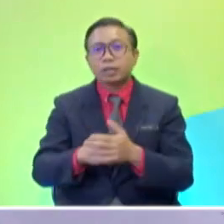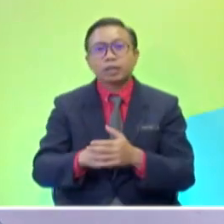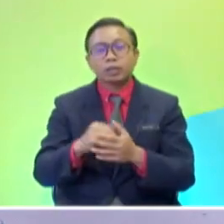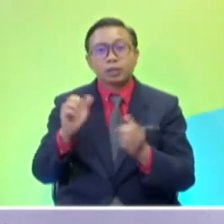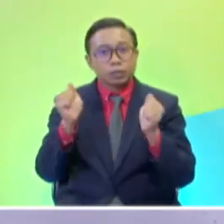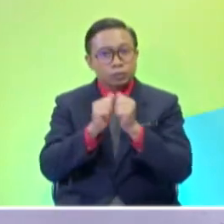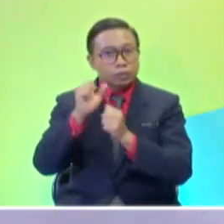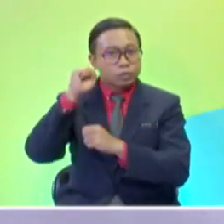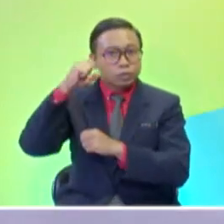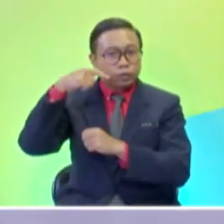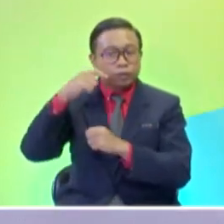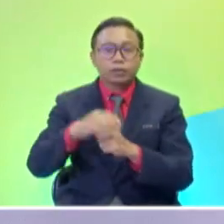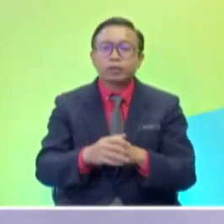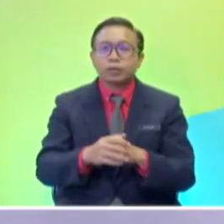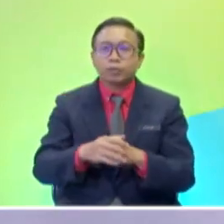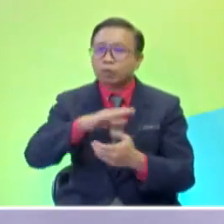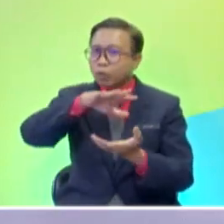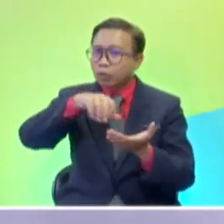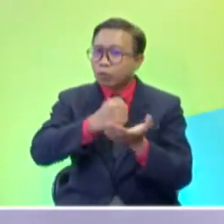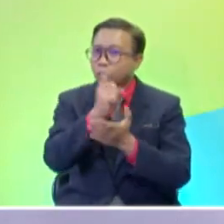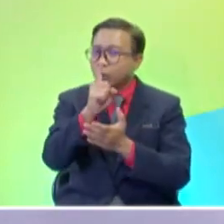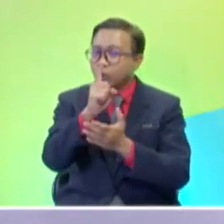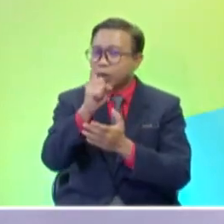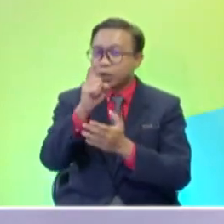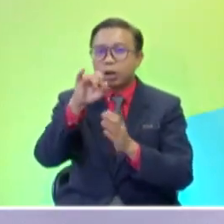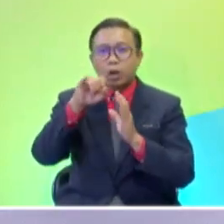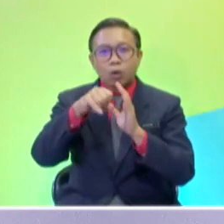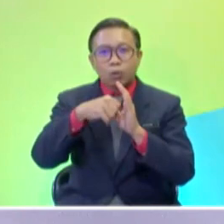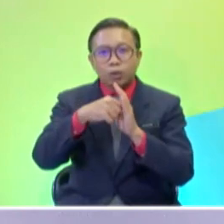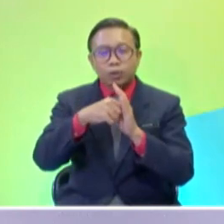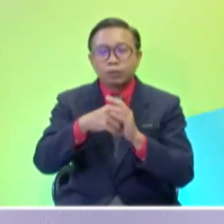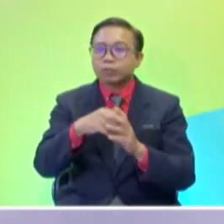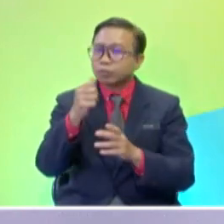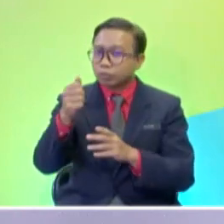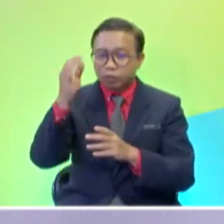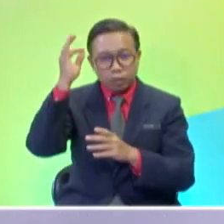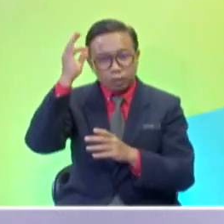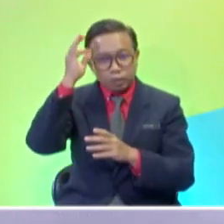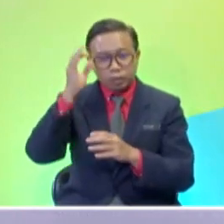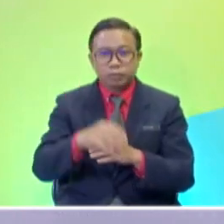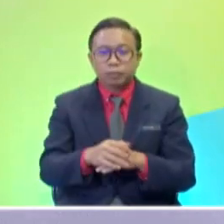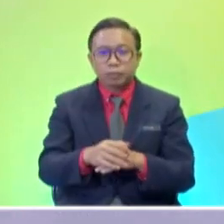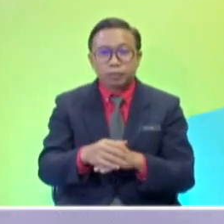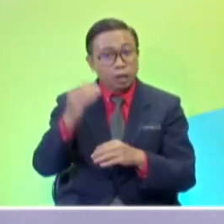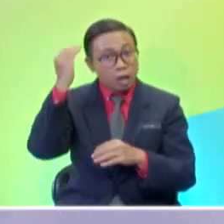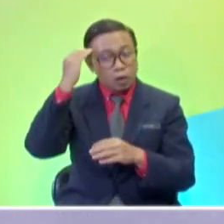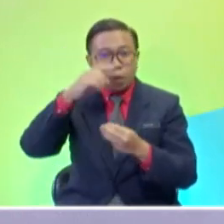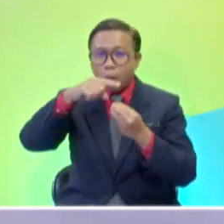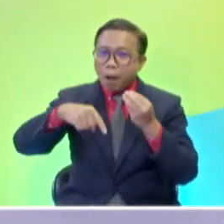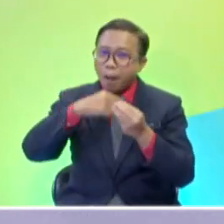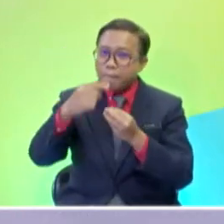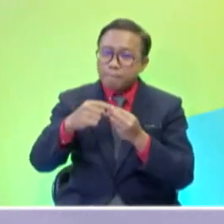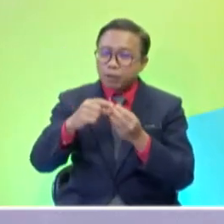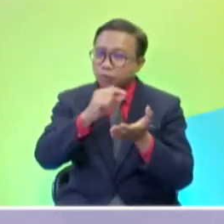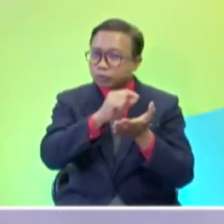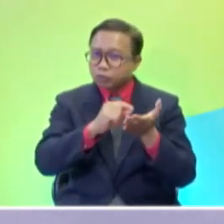me, Shafika Farahin, for the whole 1 hour of today. And I'm pretty sure you all are thinking, we want to know more about the sketch